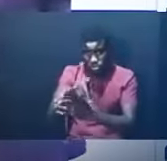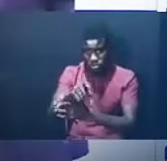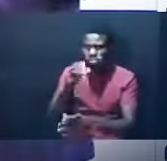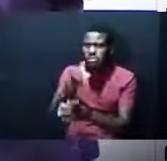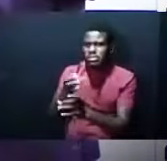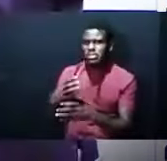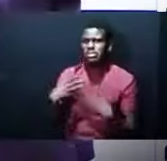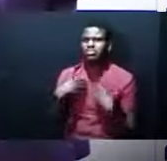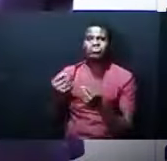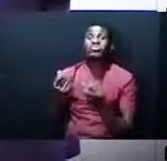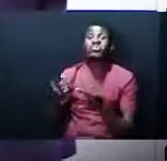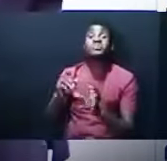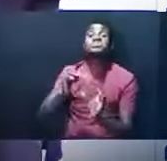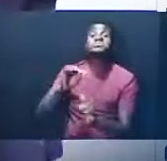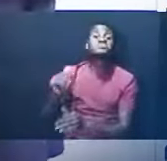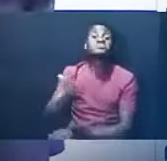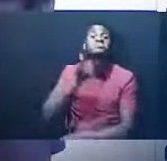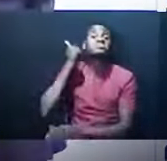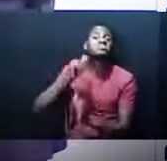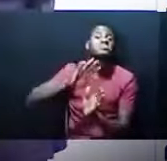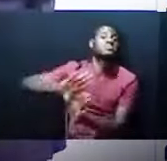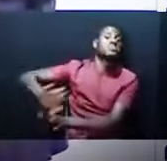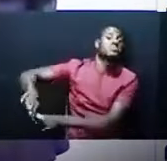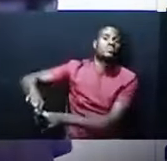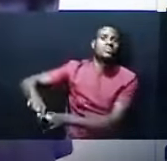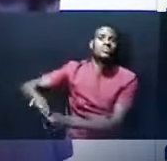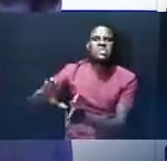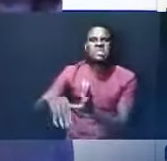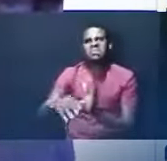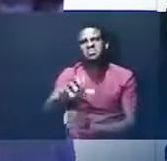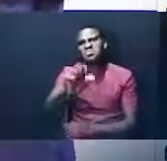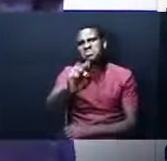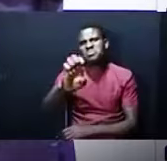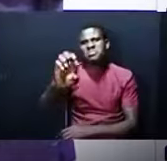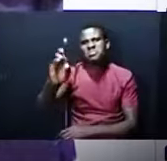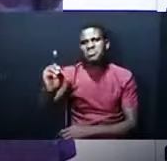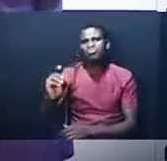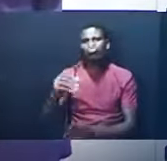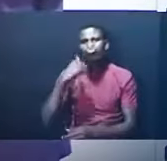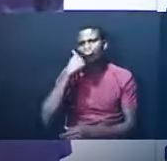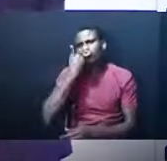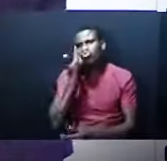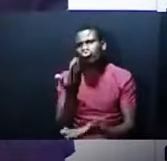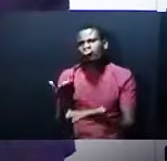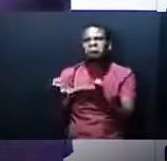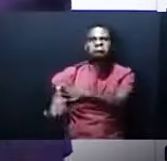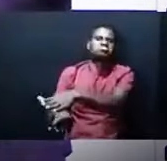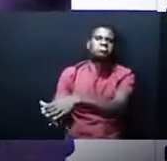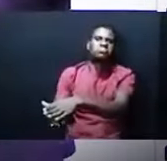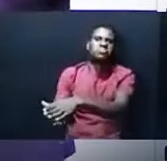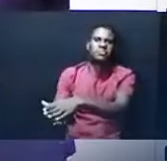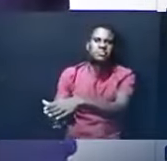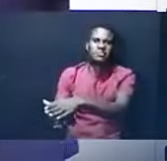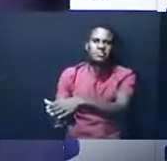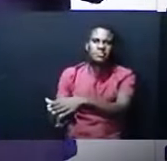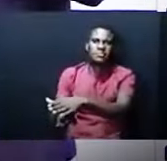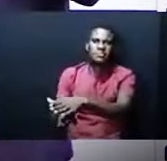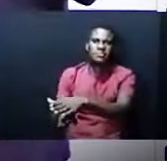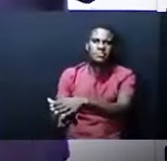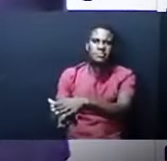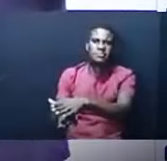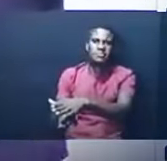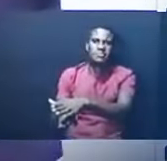See, when neglected, the seed or the seedling will die. And